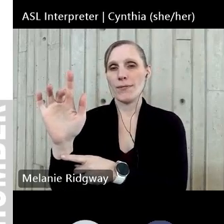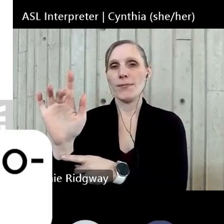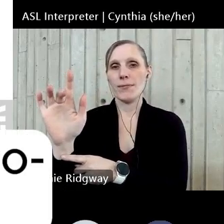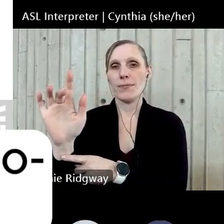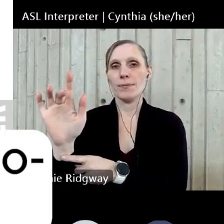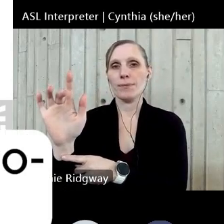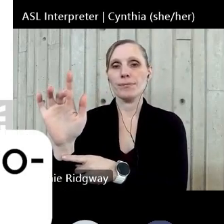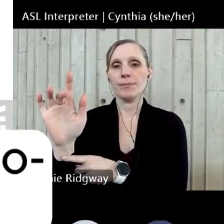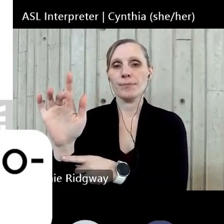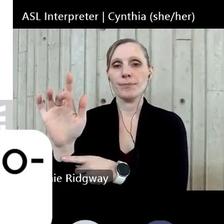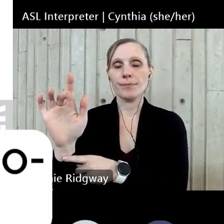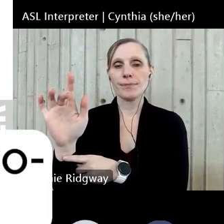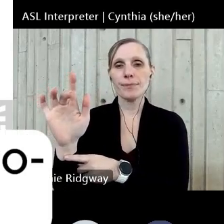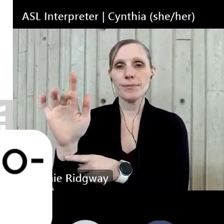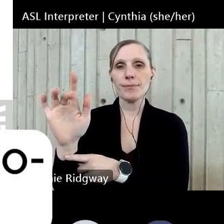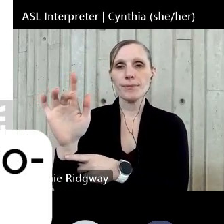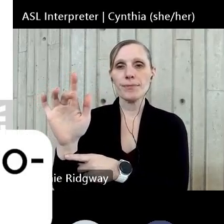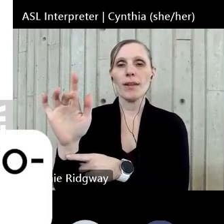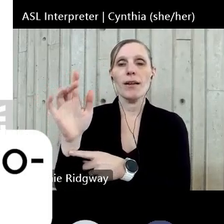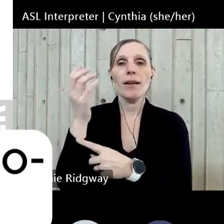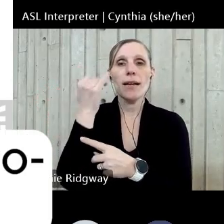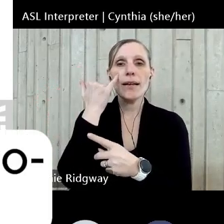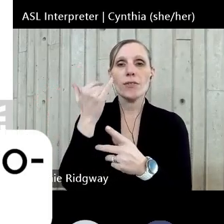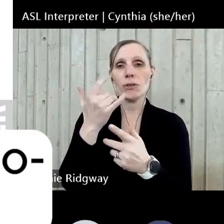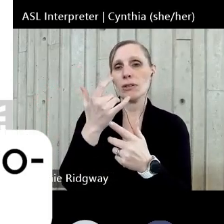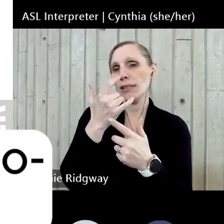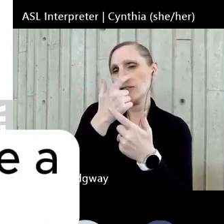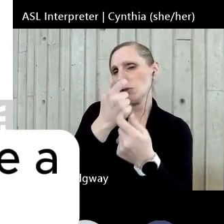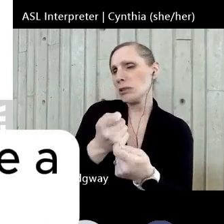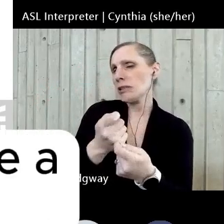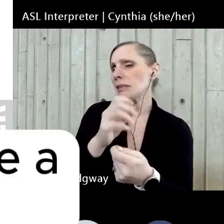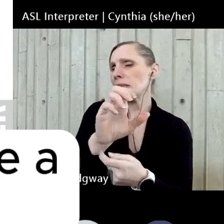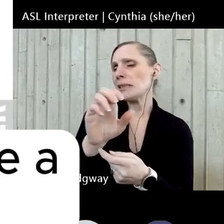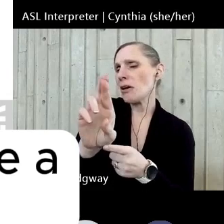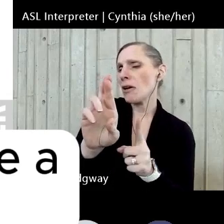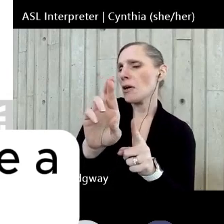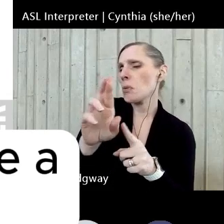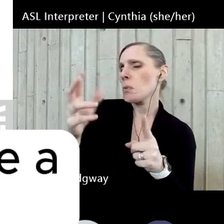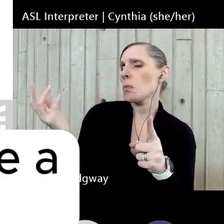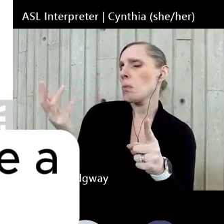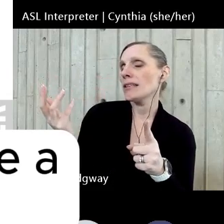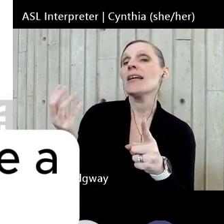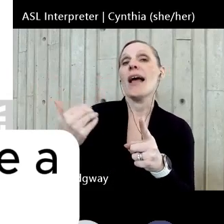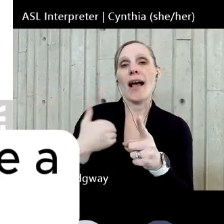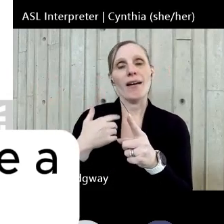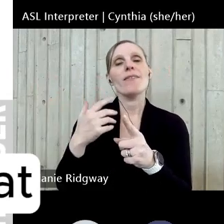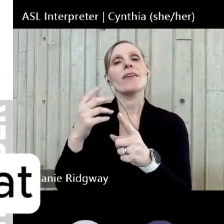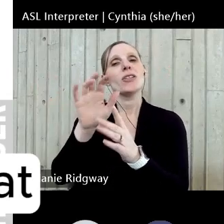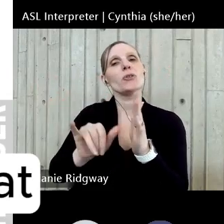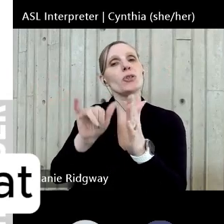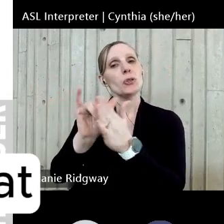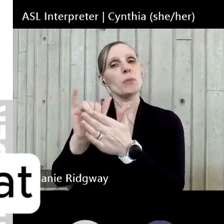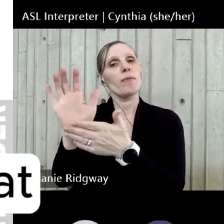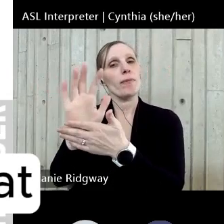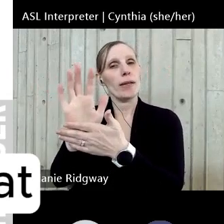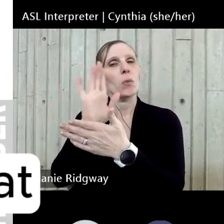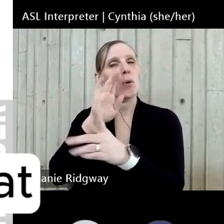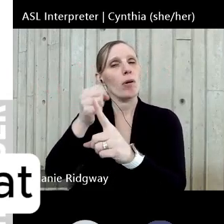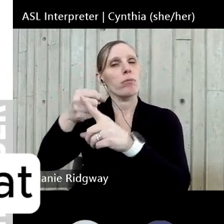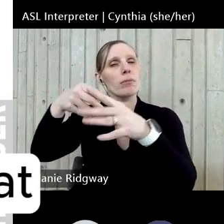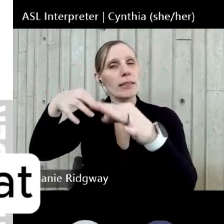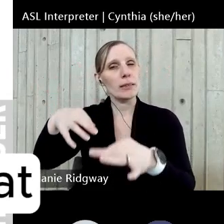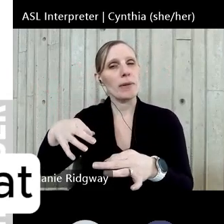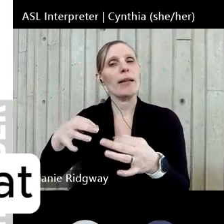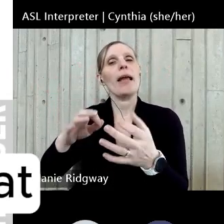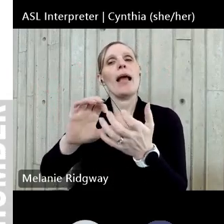There is, if you're curious about more about the co-curricular record, there's a YouTube video that you can take a look at and explain exactly how